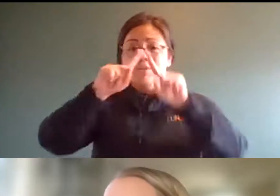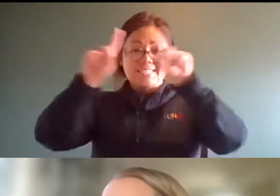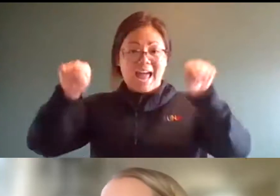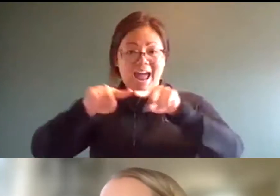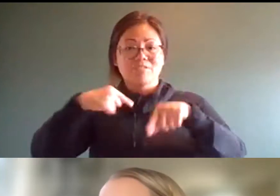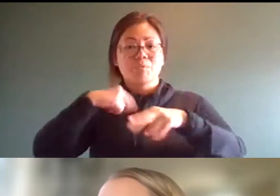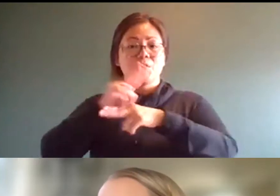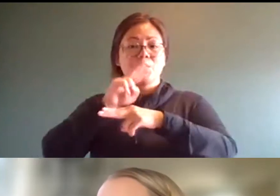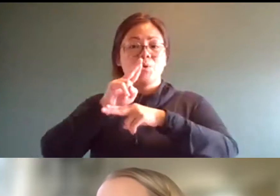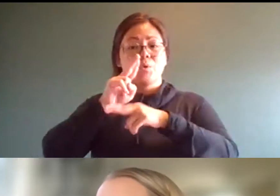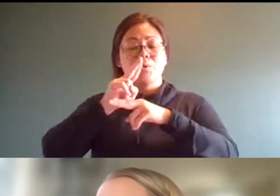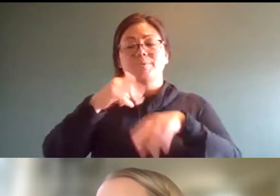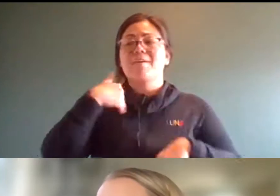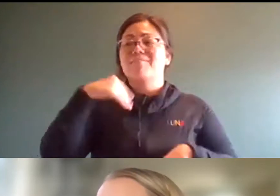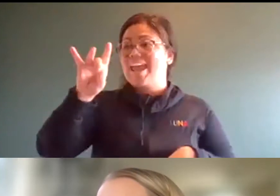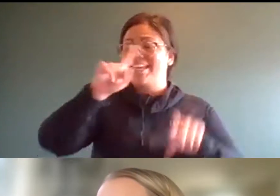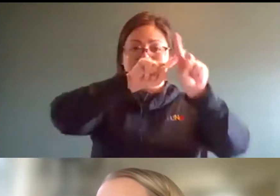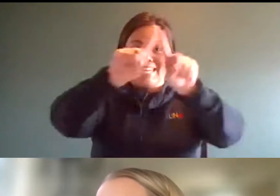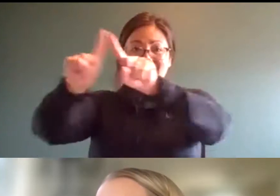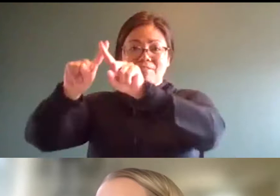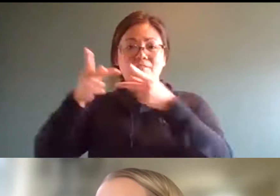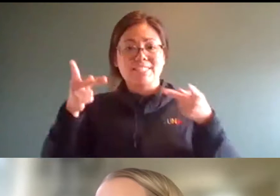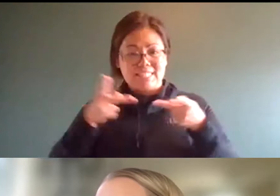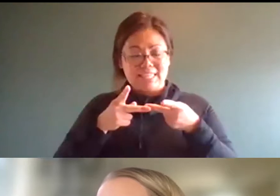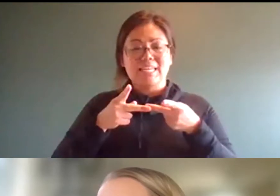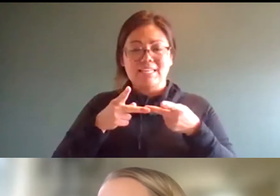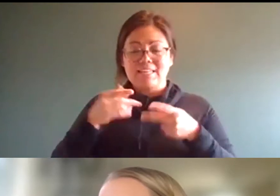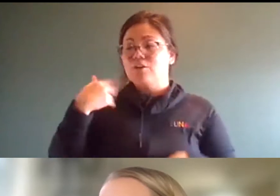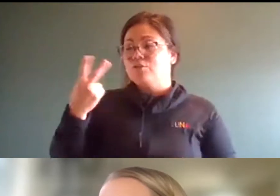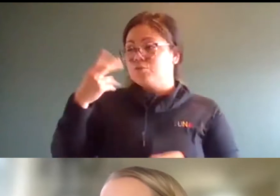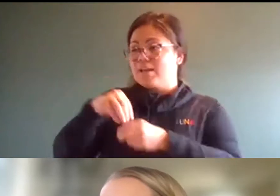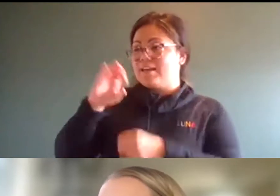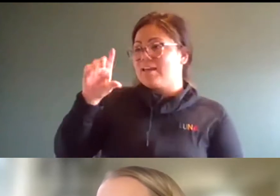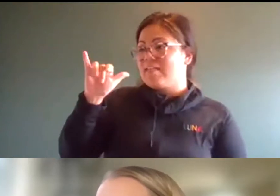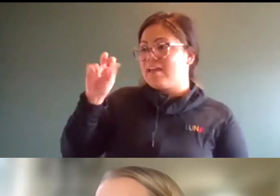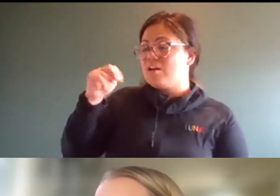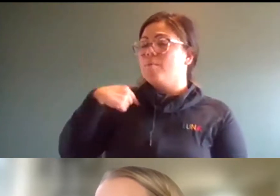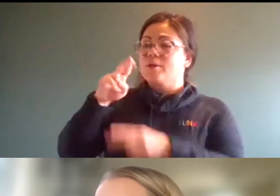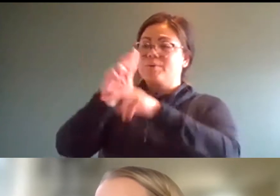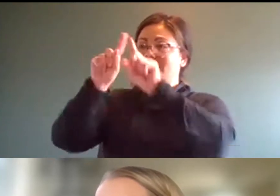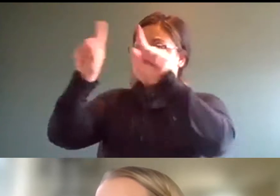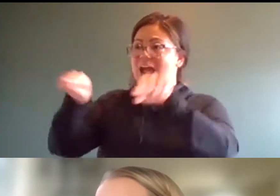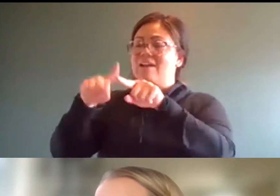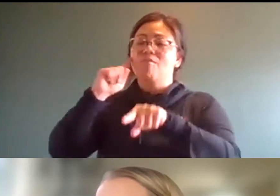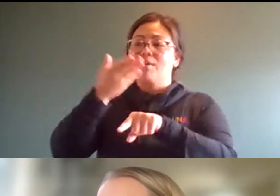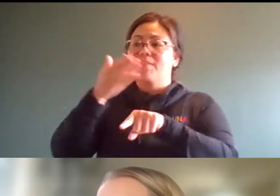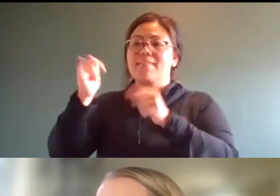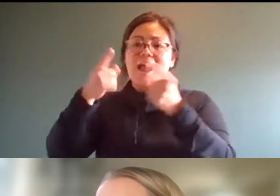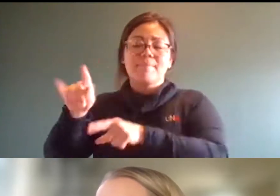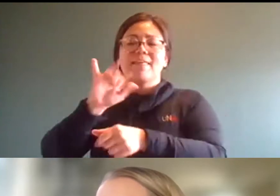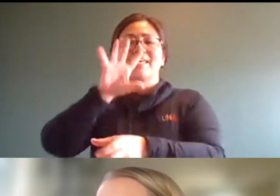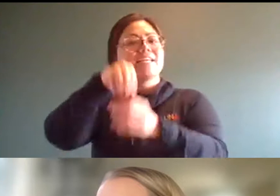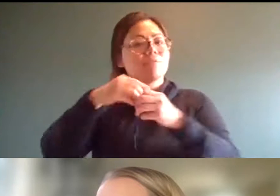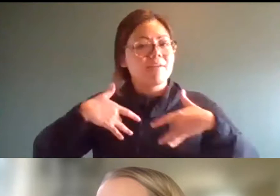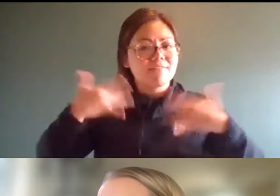our facilities. We have 8 facilities in Plainfield and 2 in Clayton. So we use digital signage for things that are going on, like engagement events,